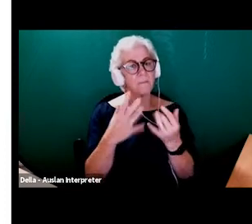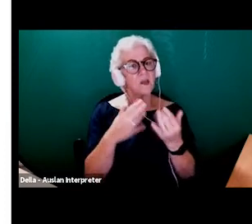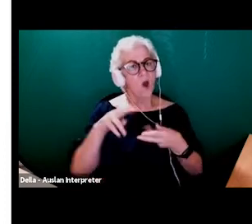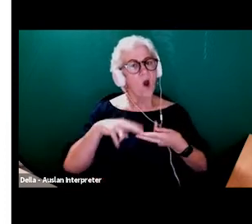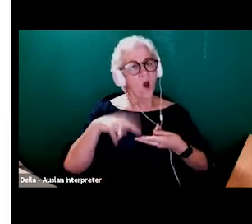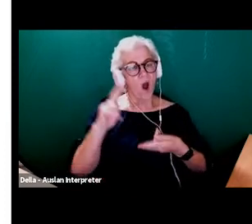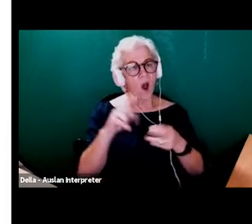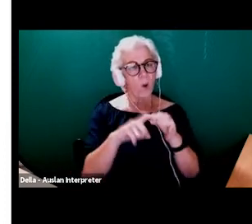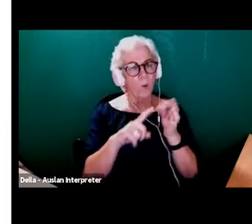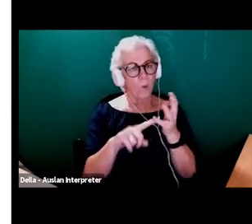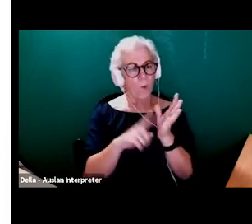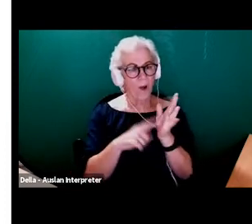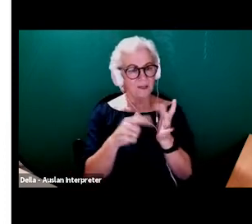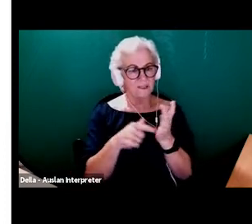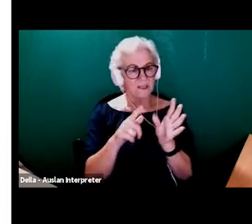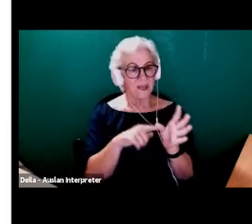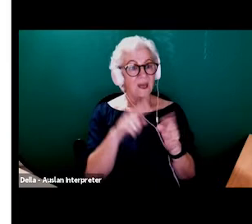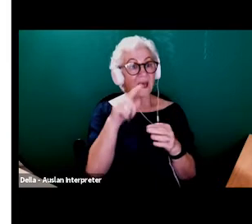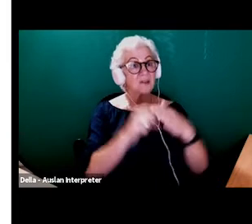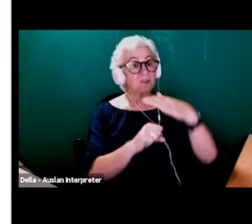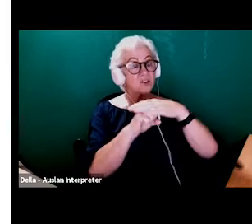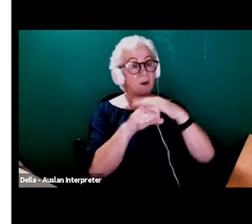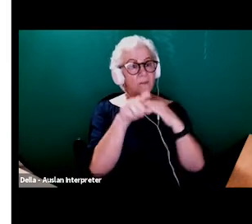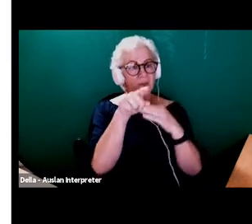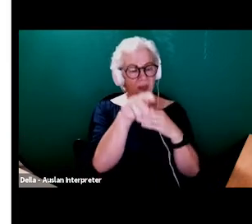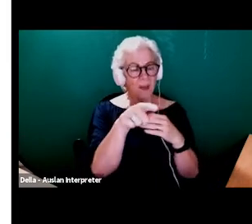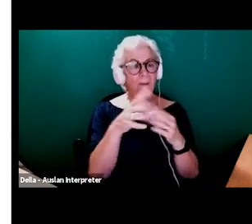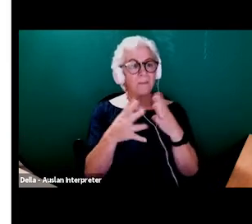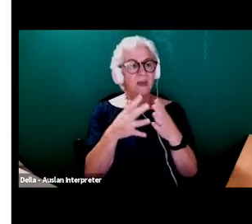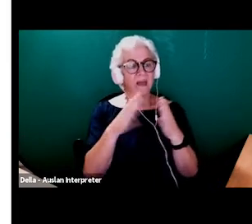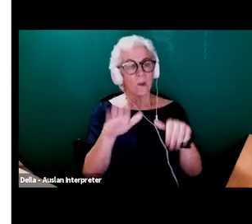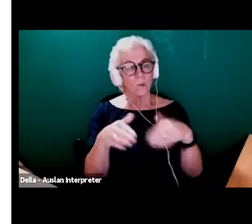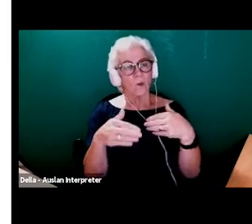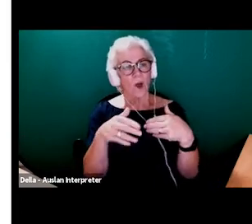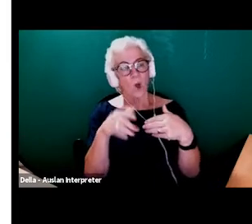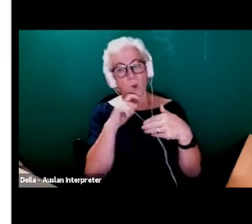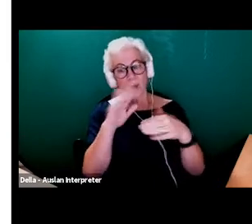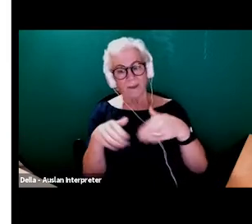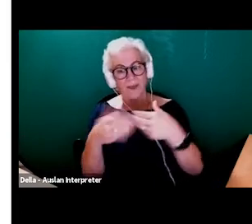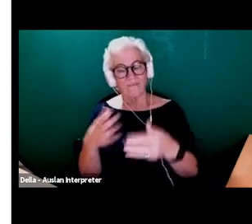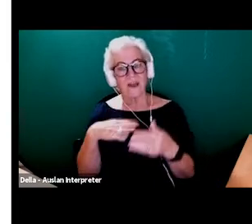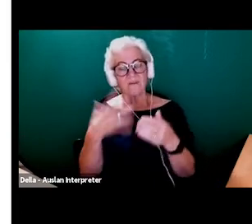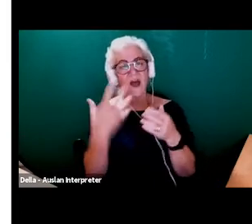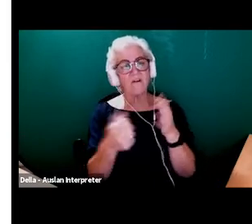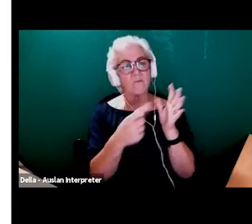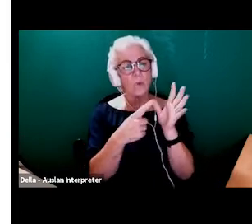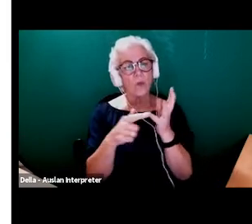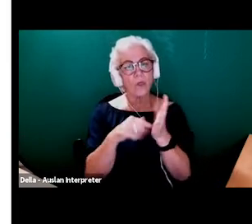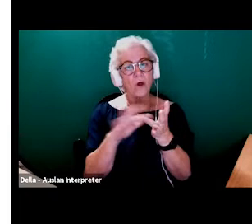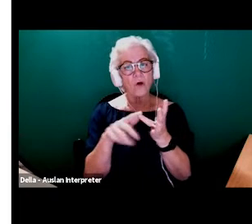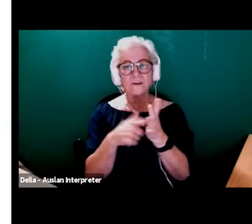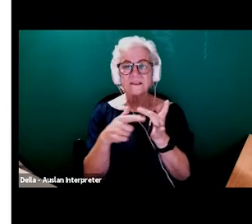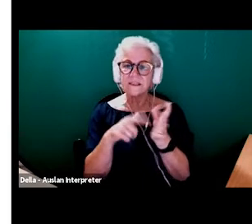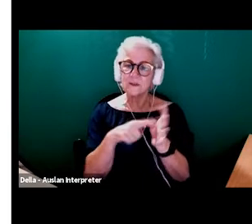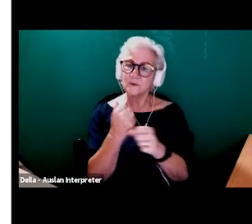for opioid agonist treatment, when someone enters methadone or buprenorphine, their prescriber needs to obtain an authority to prescribe. And